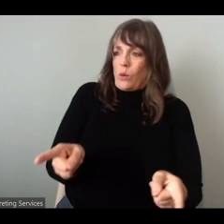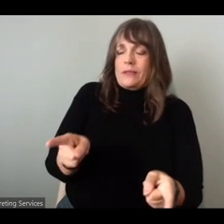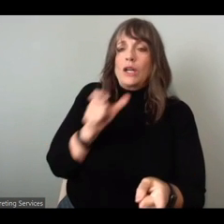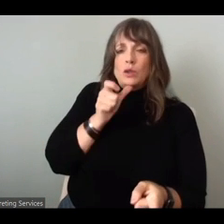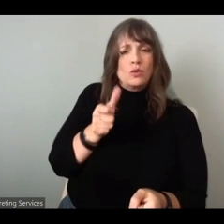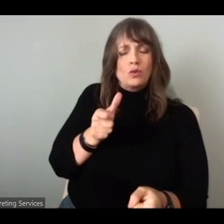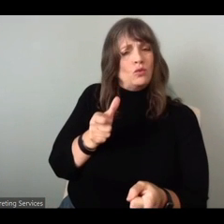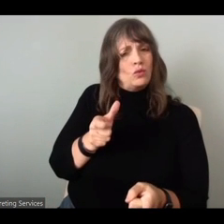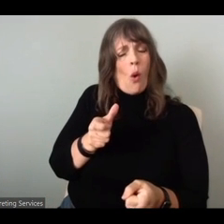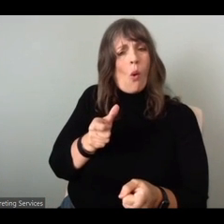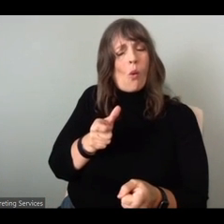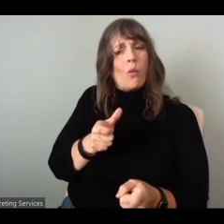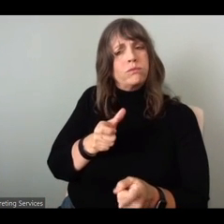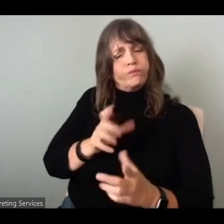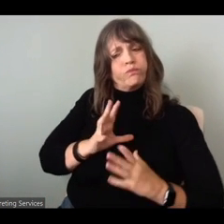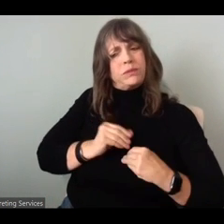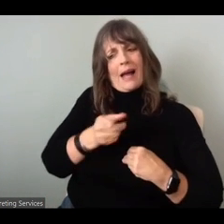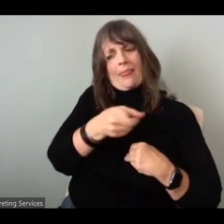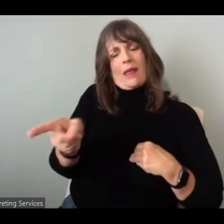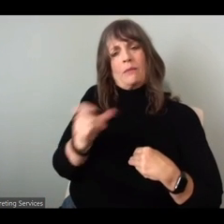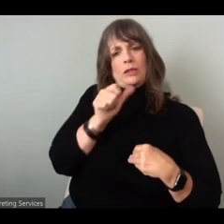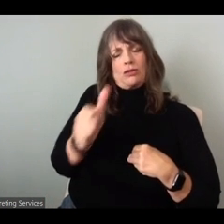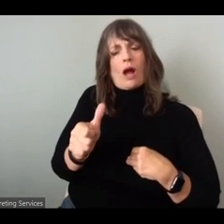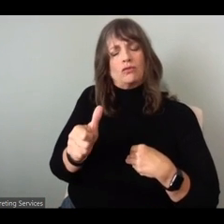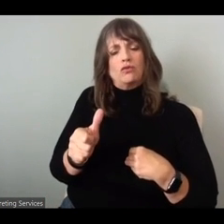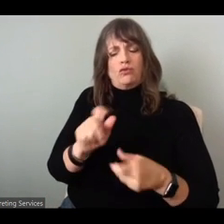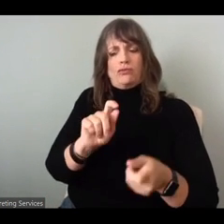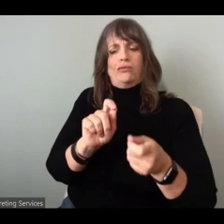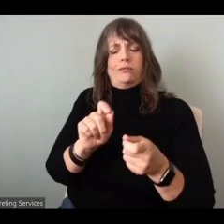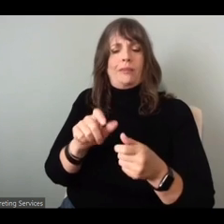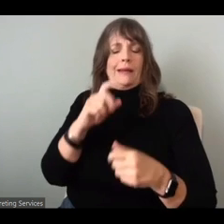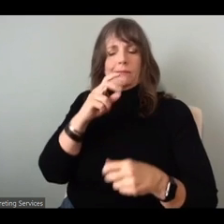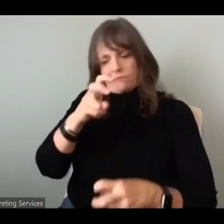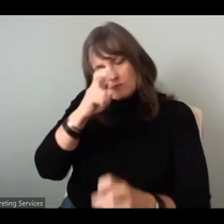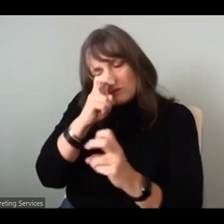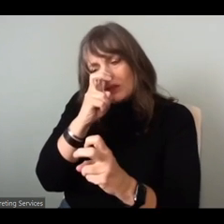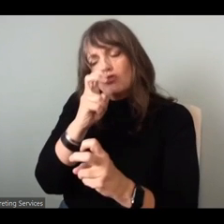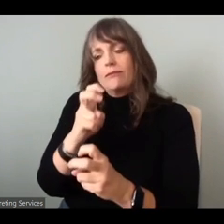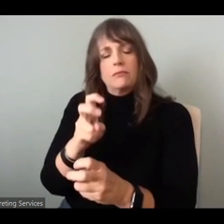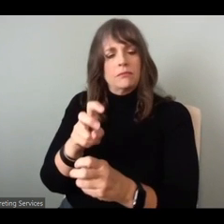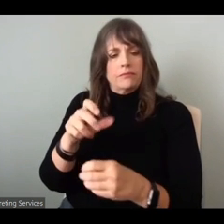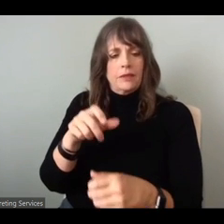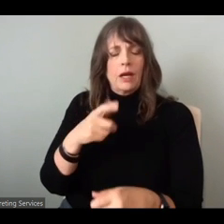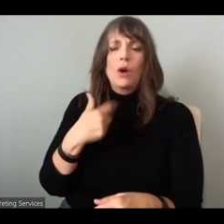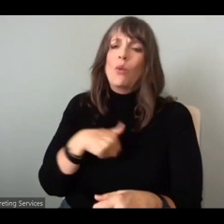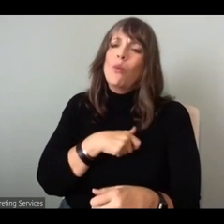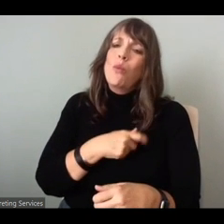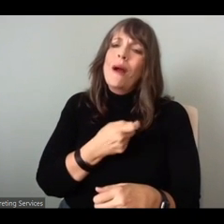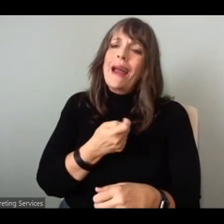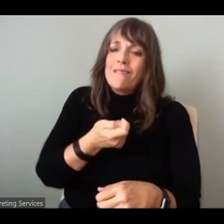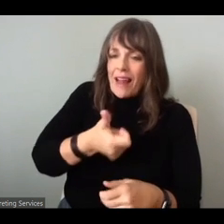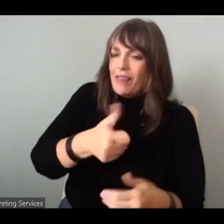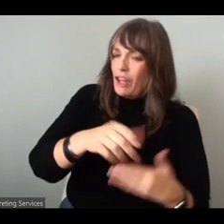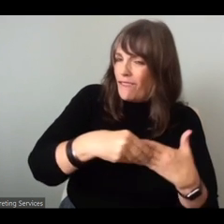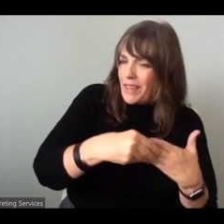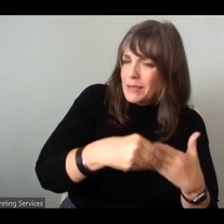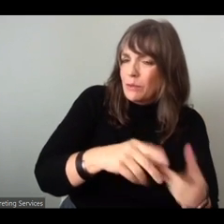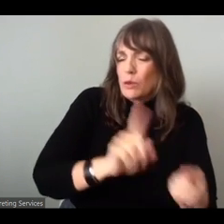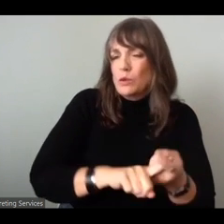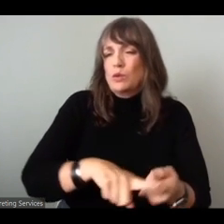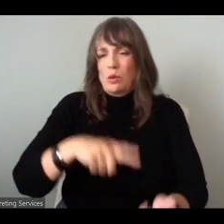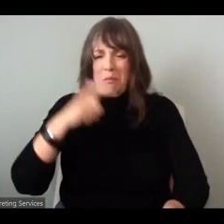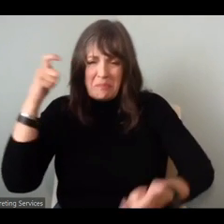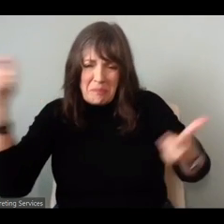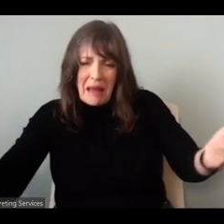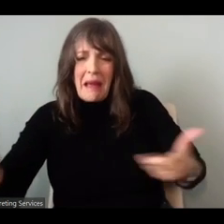for streaming, and thank you, VJ Matthew, and all the rest of you. Now, obviously, the requirements of engaging in